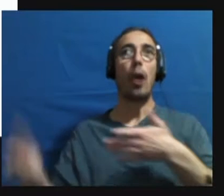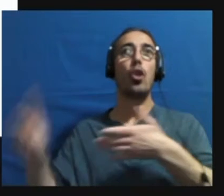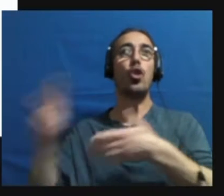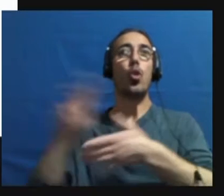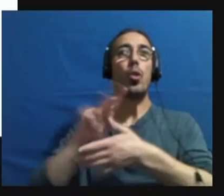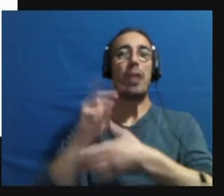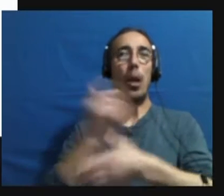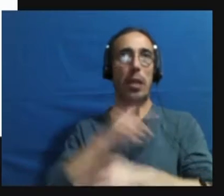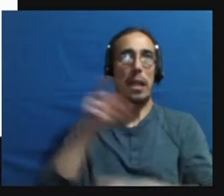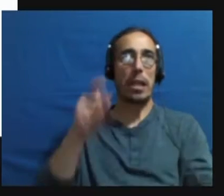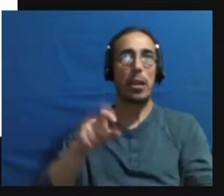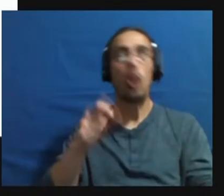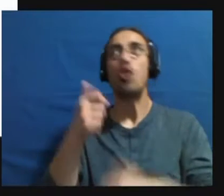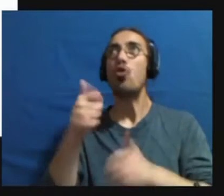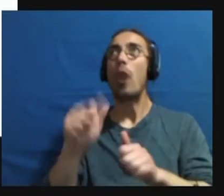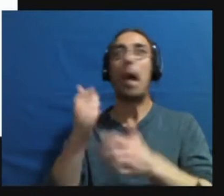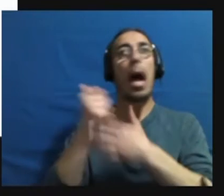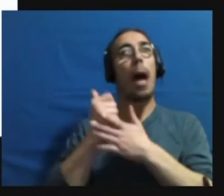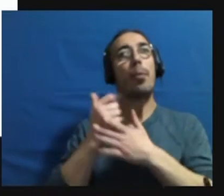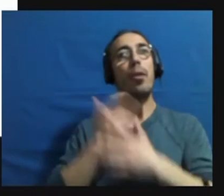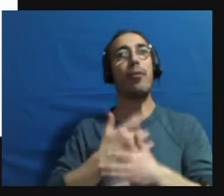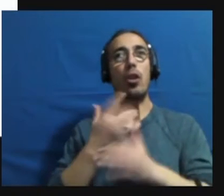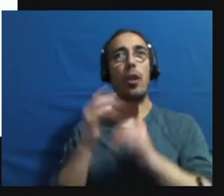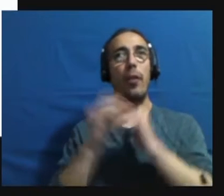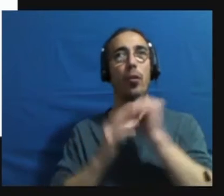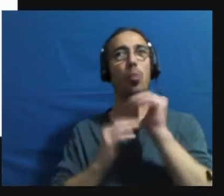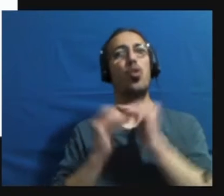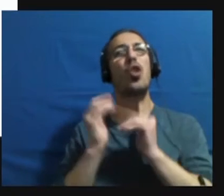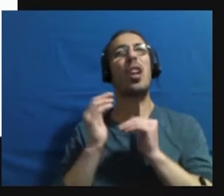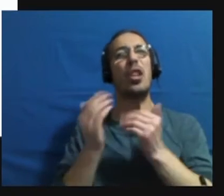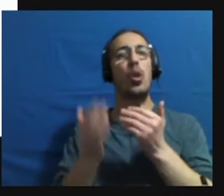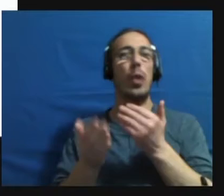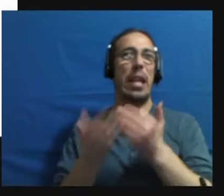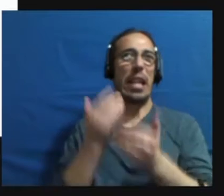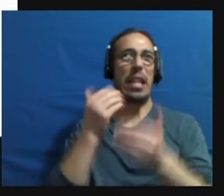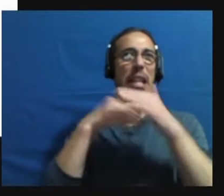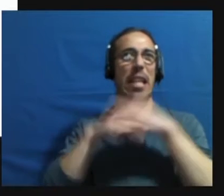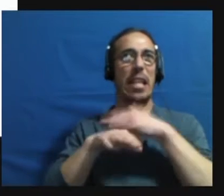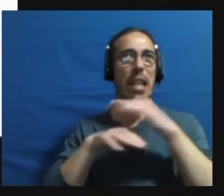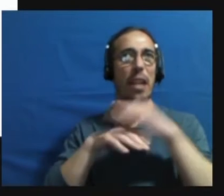comfort can be easily accessed in neurodiverse communities.